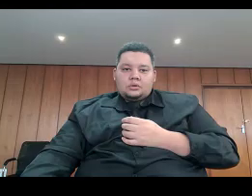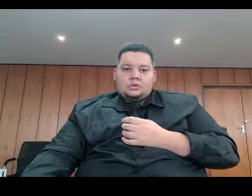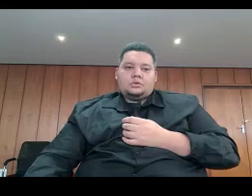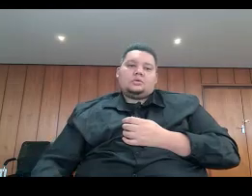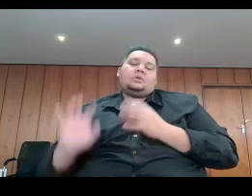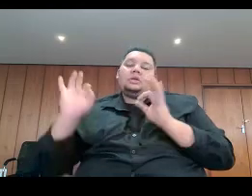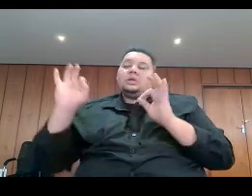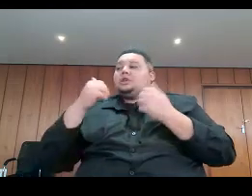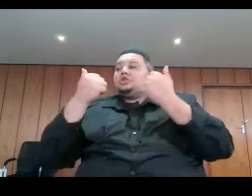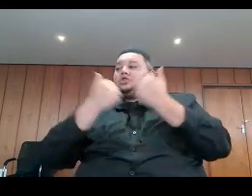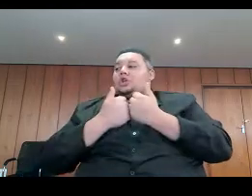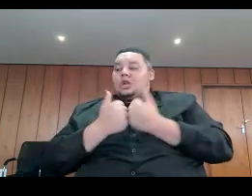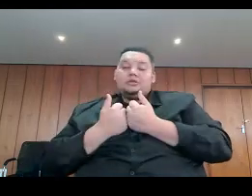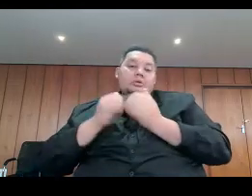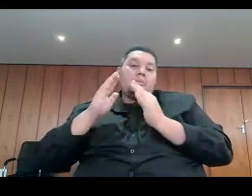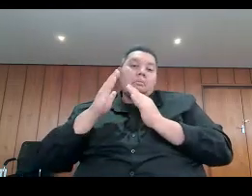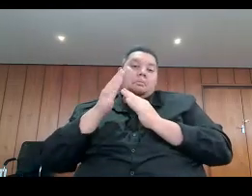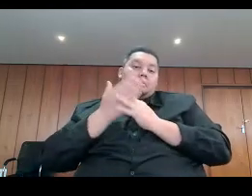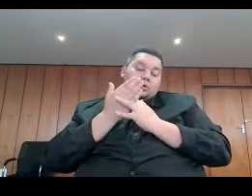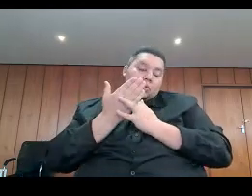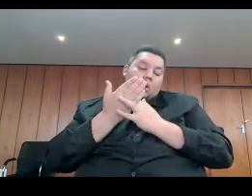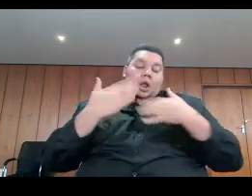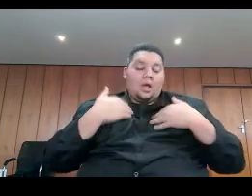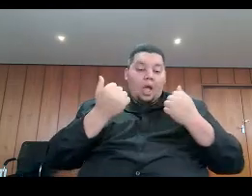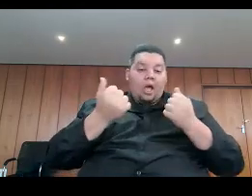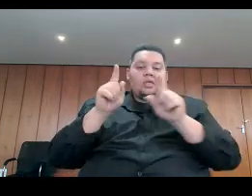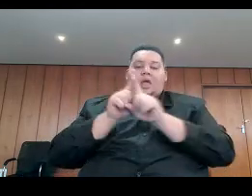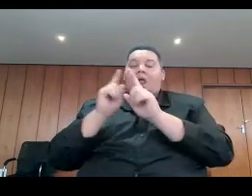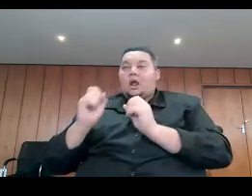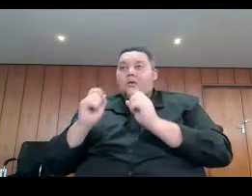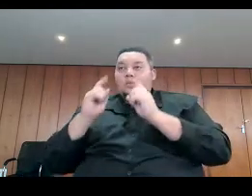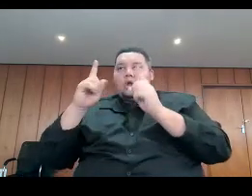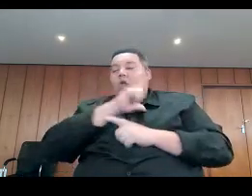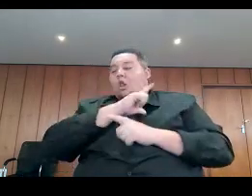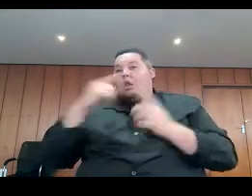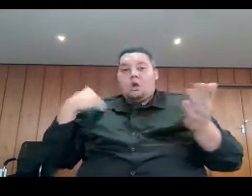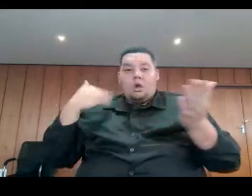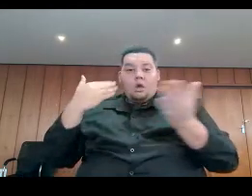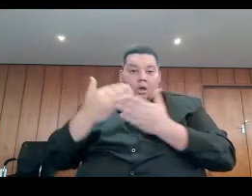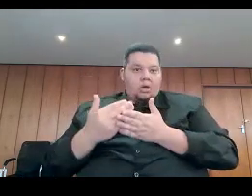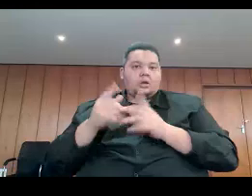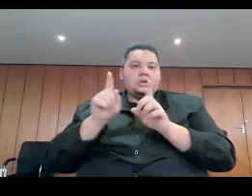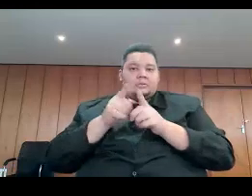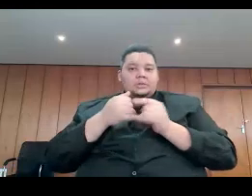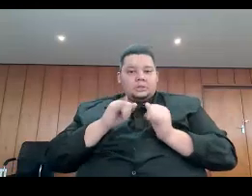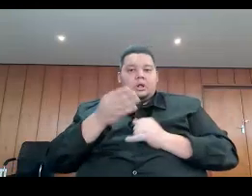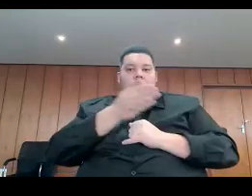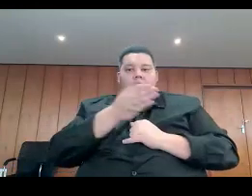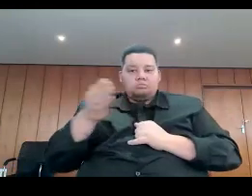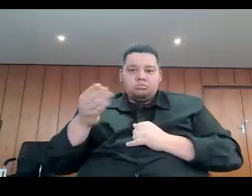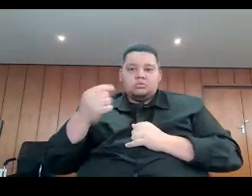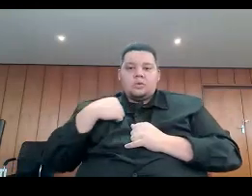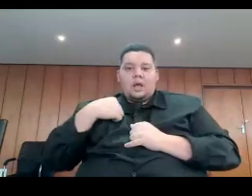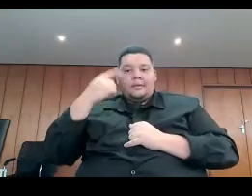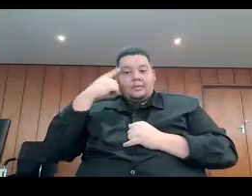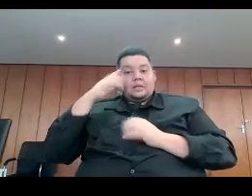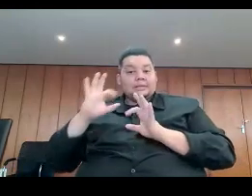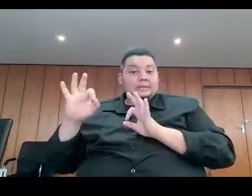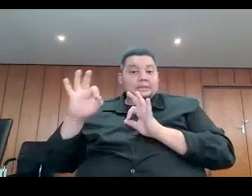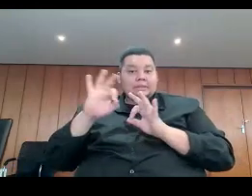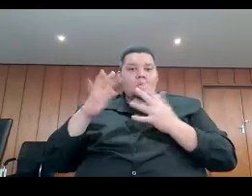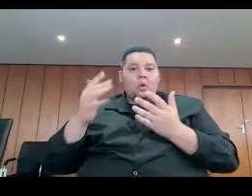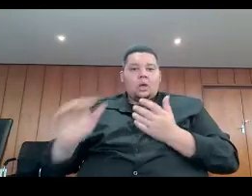The challenge between health and education, I think, is longstanding, and it's still there. And I think this is where